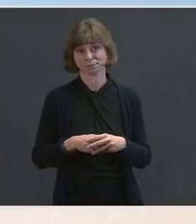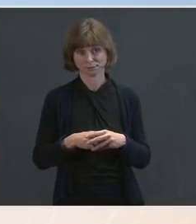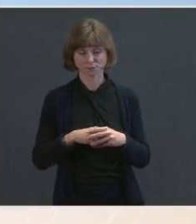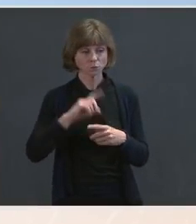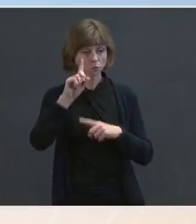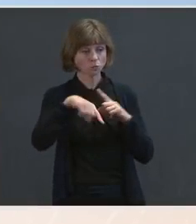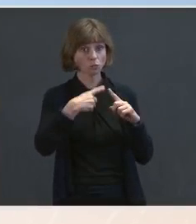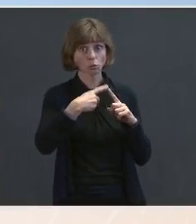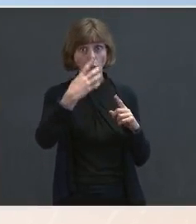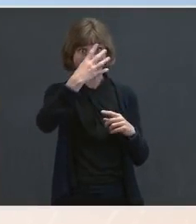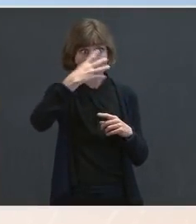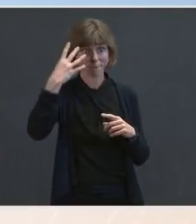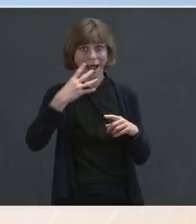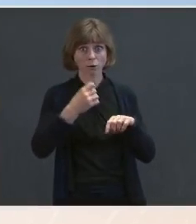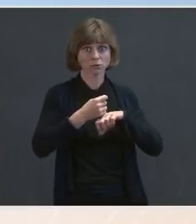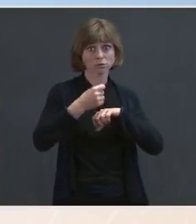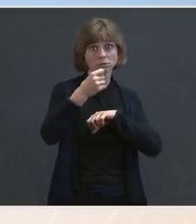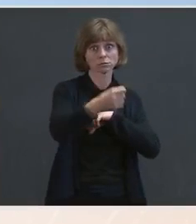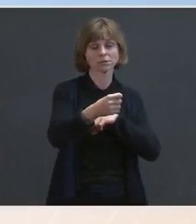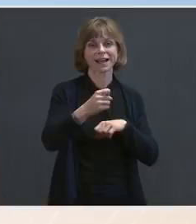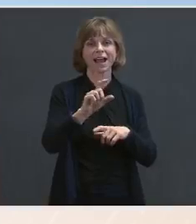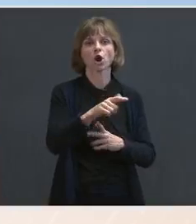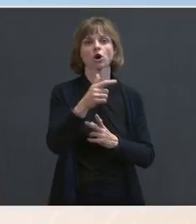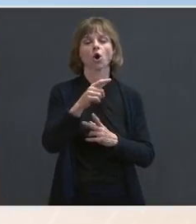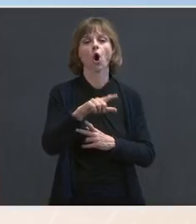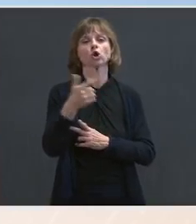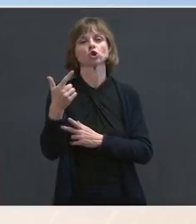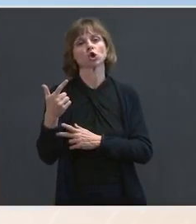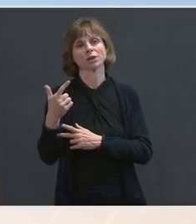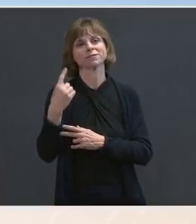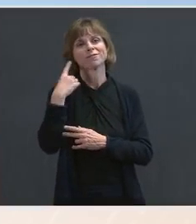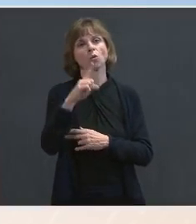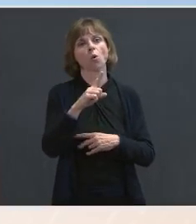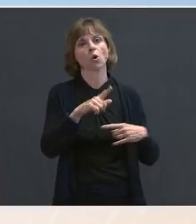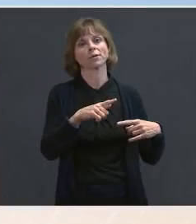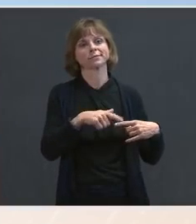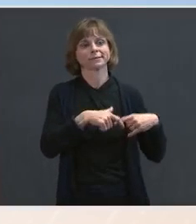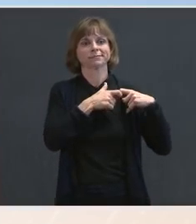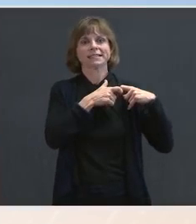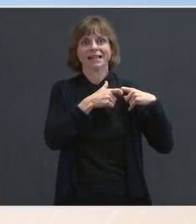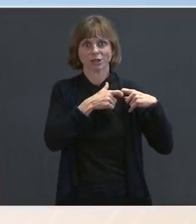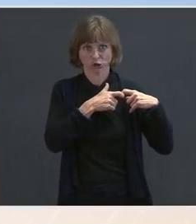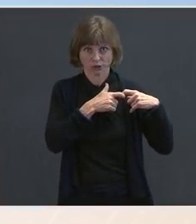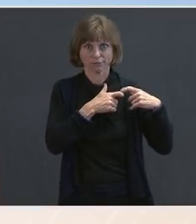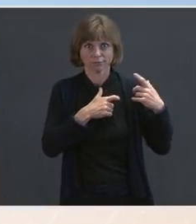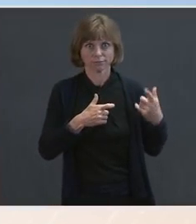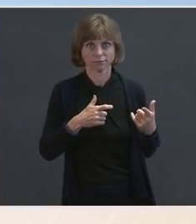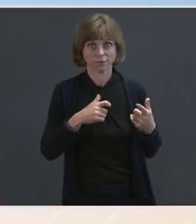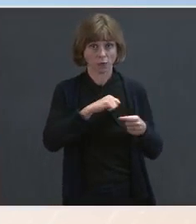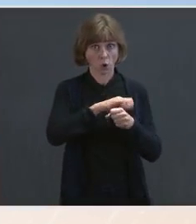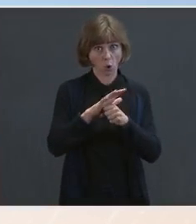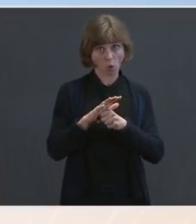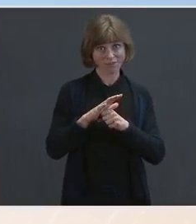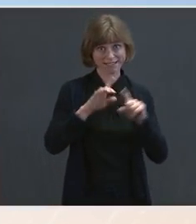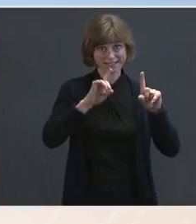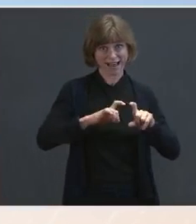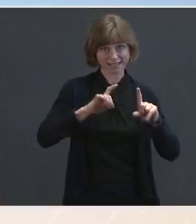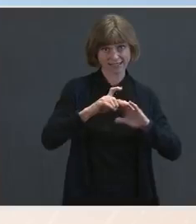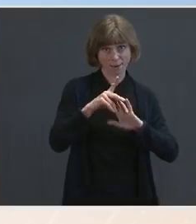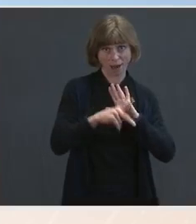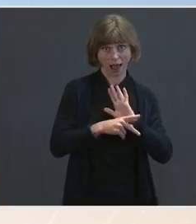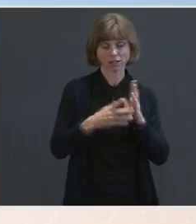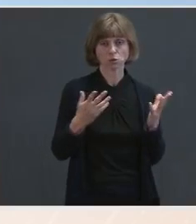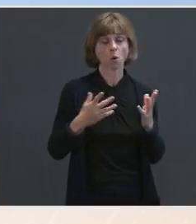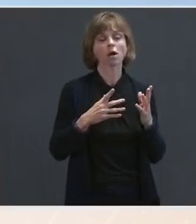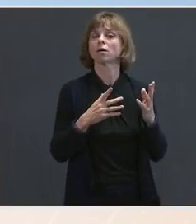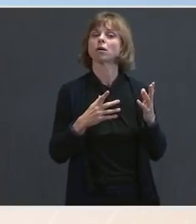are placed in alternatives to detention, their COVID-19 testing, our policy is for COVID-19